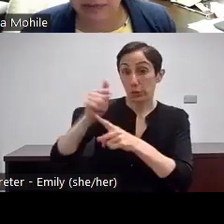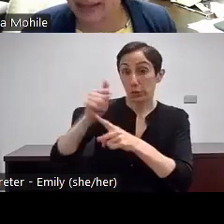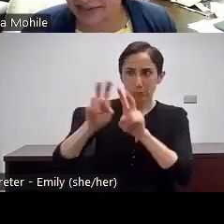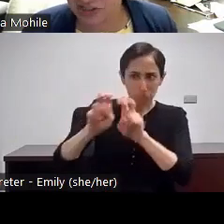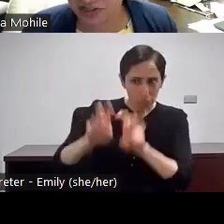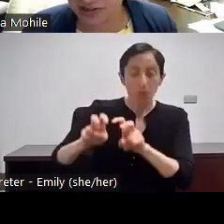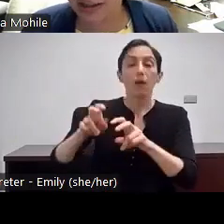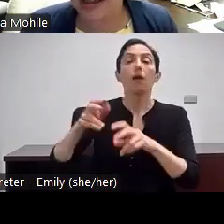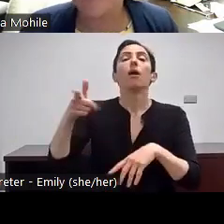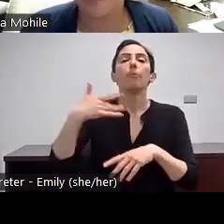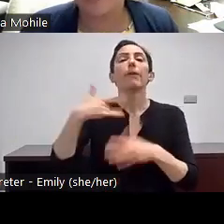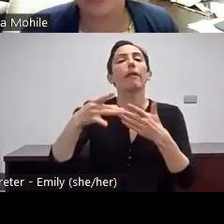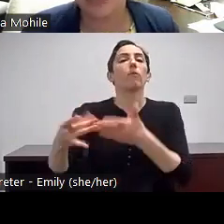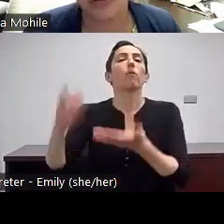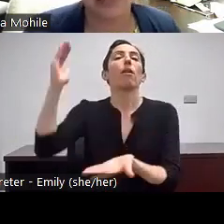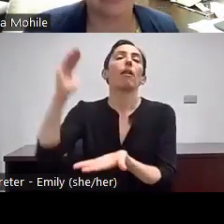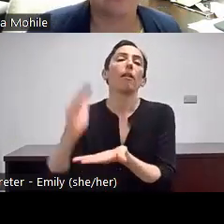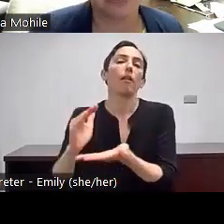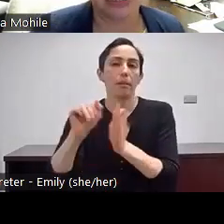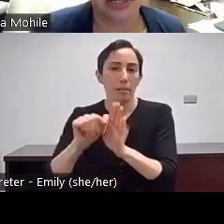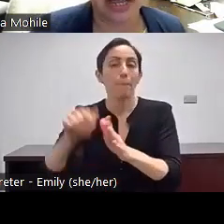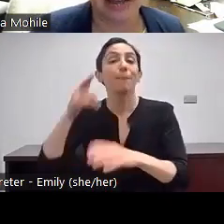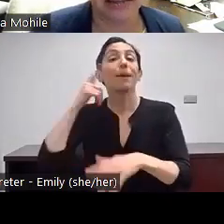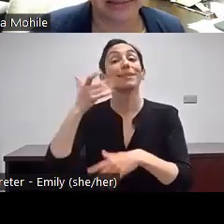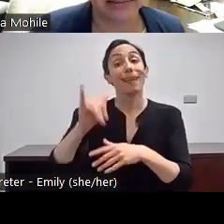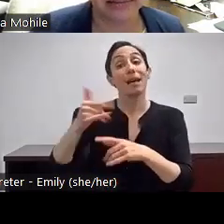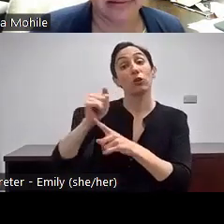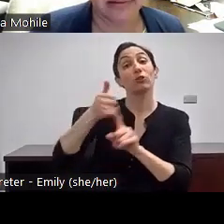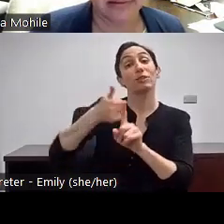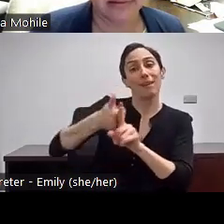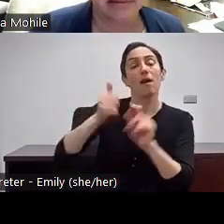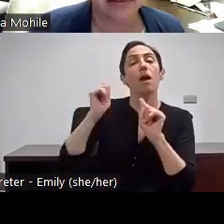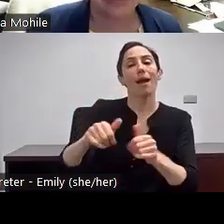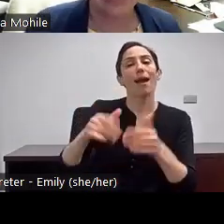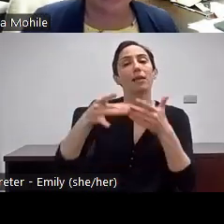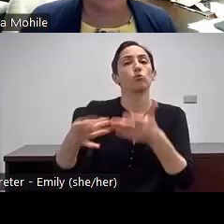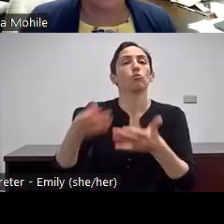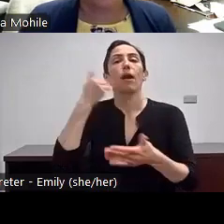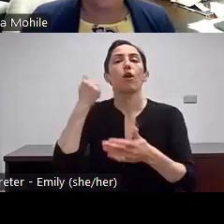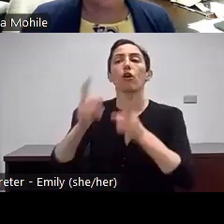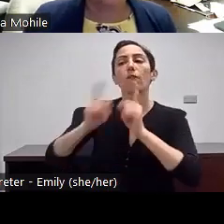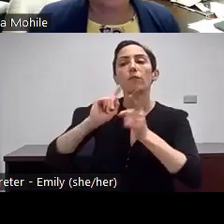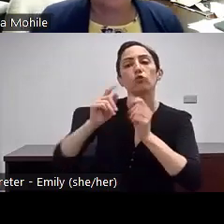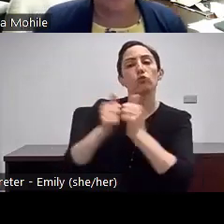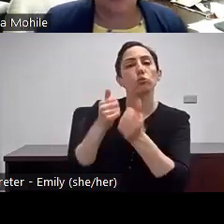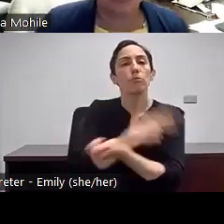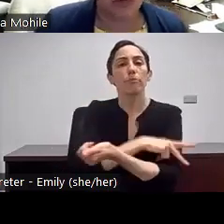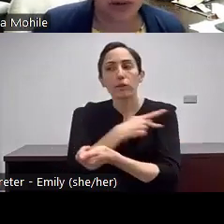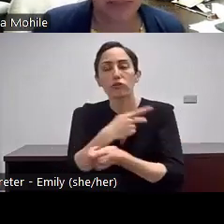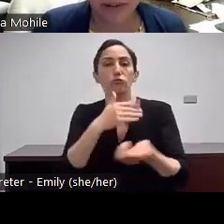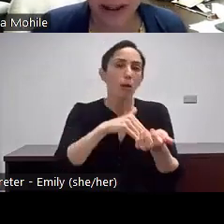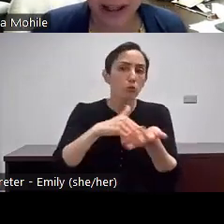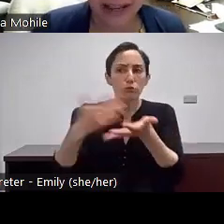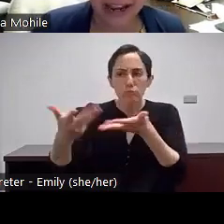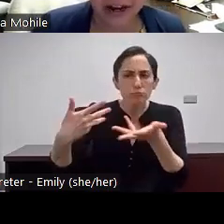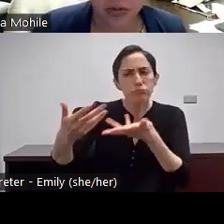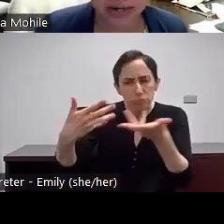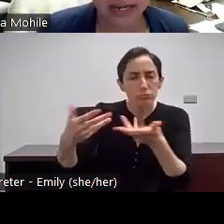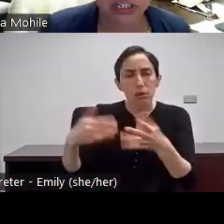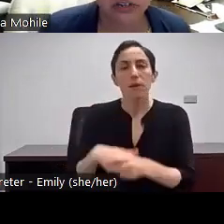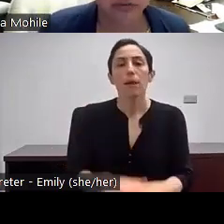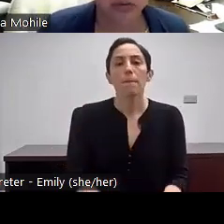guide communication about concerns that the patient has. We are looking more and more at